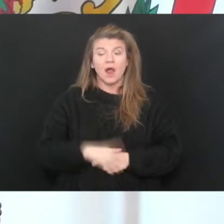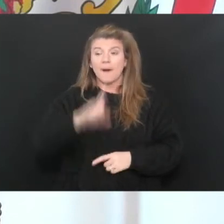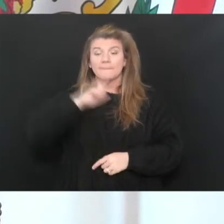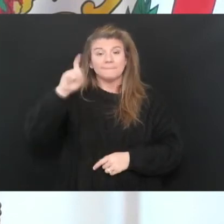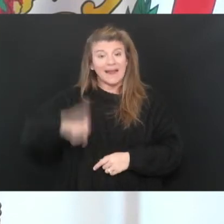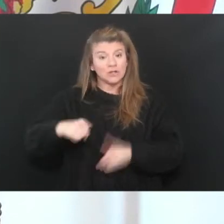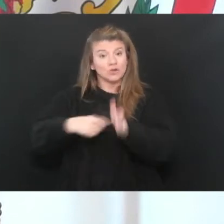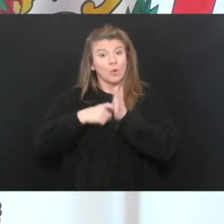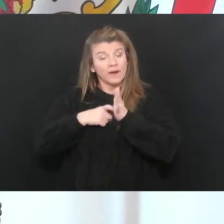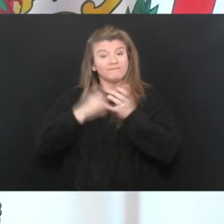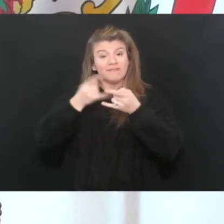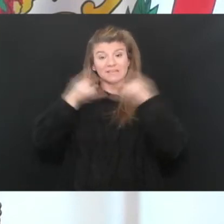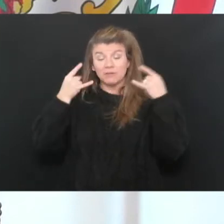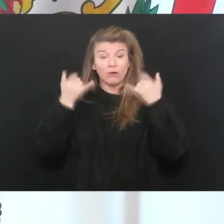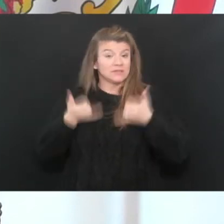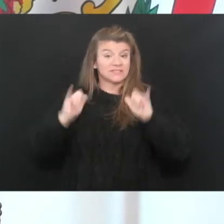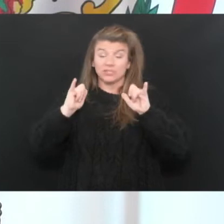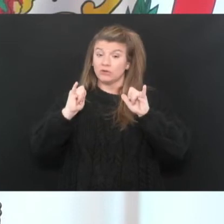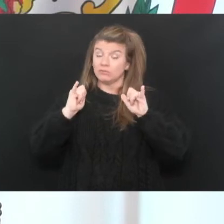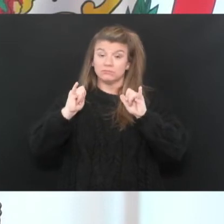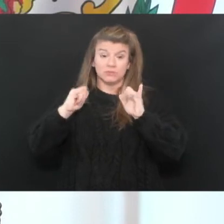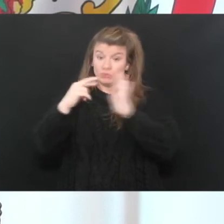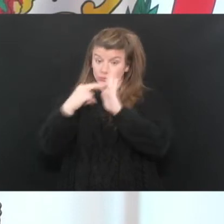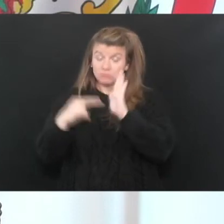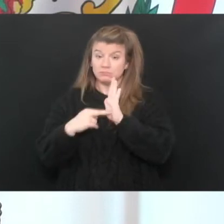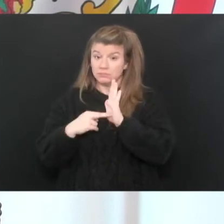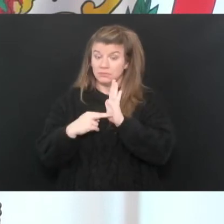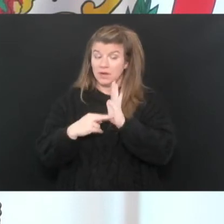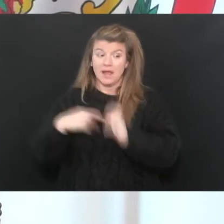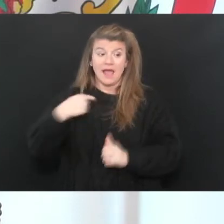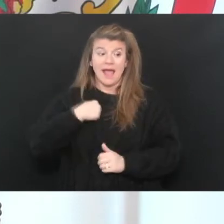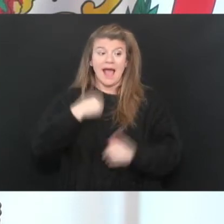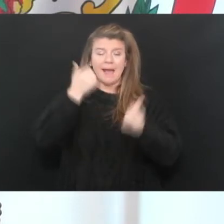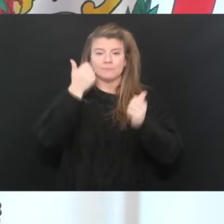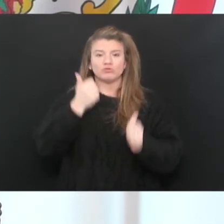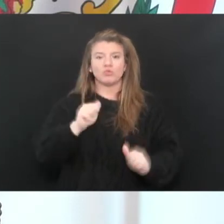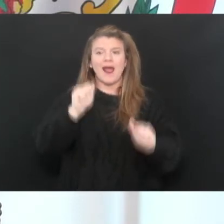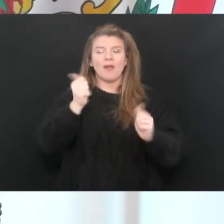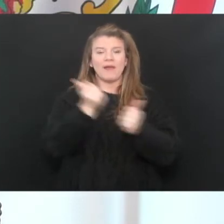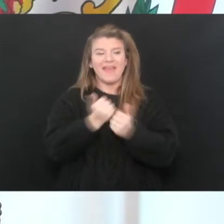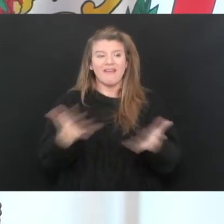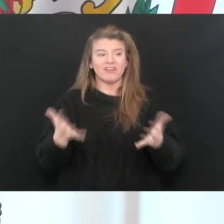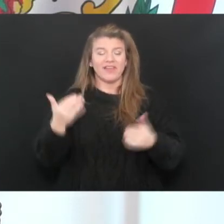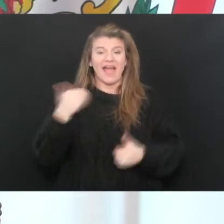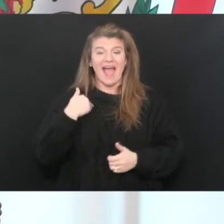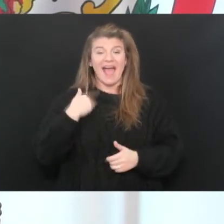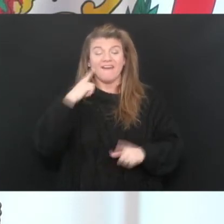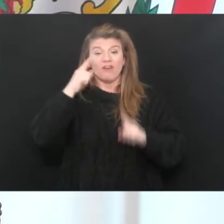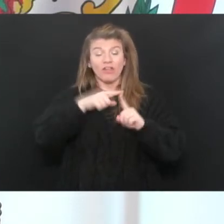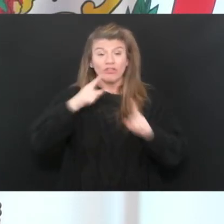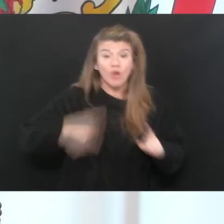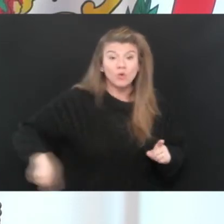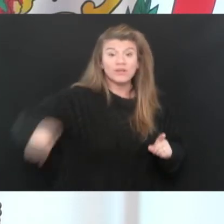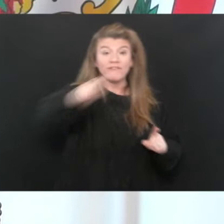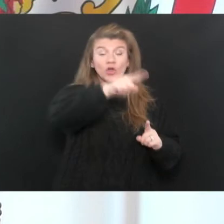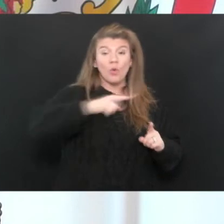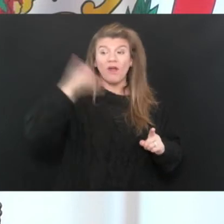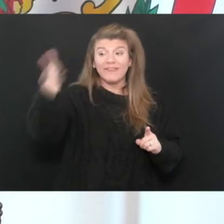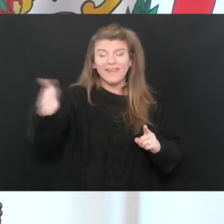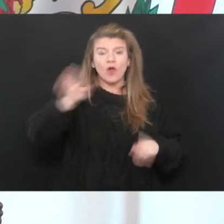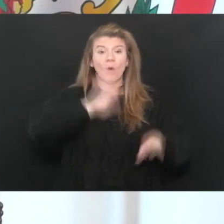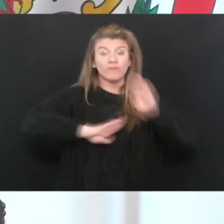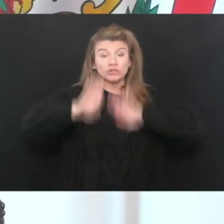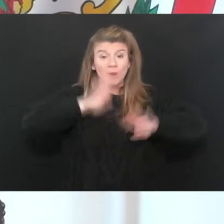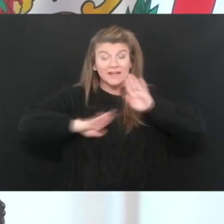face coverings are still in place, and I am trying with all in me. For those of you that are out there that are